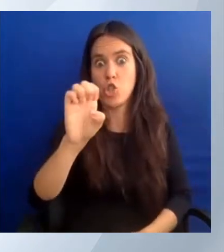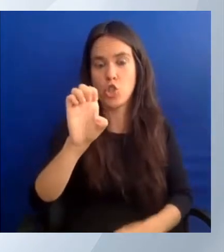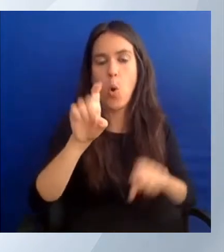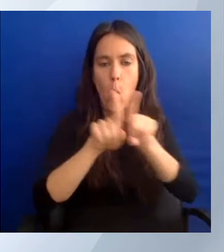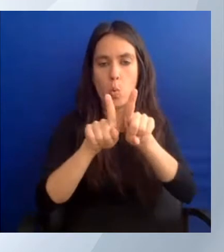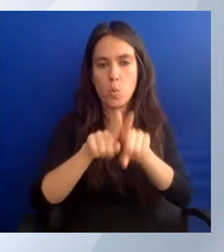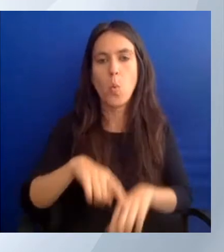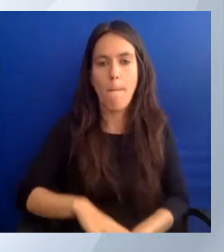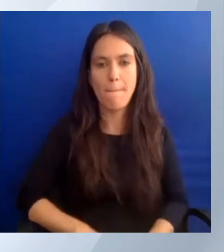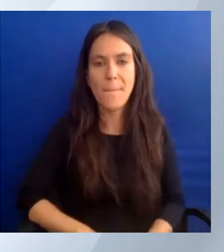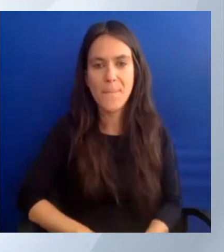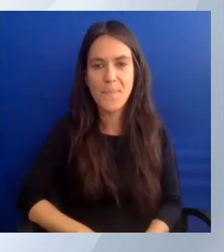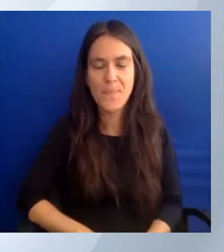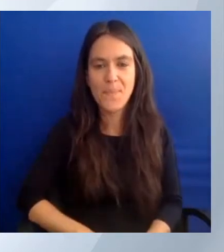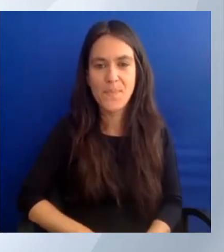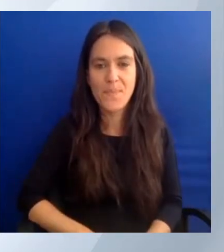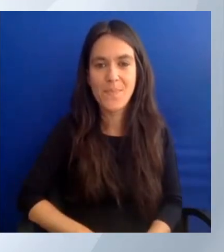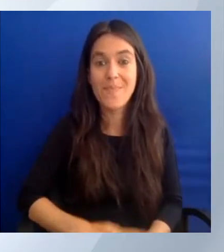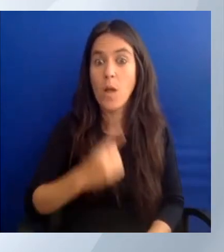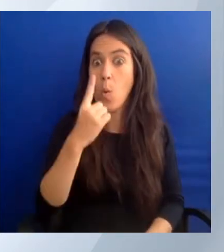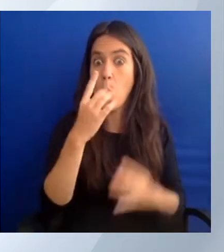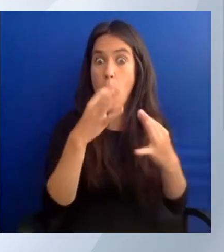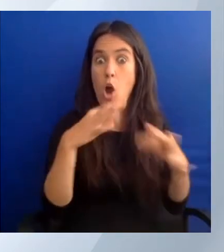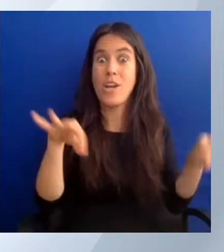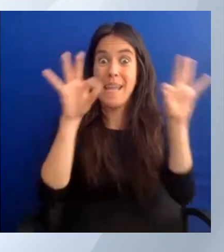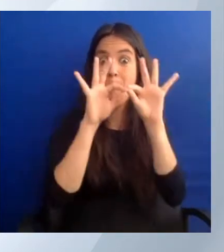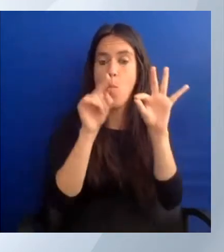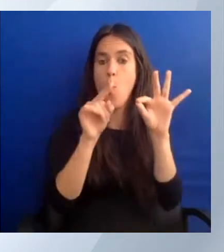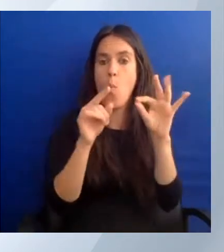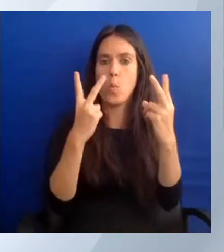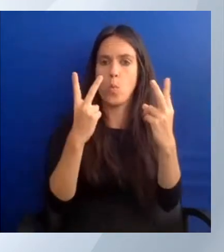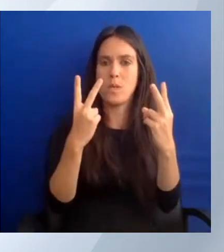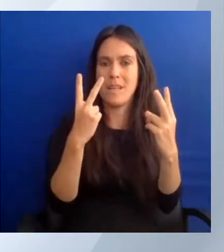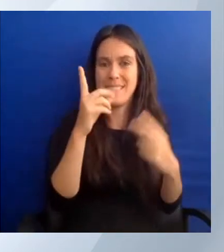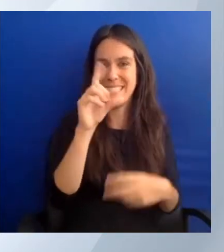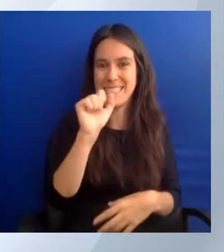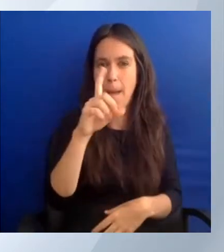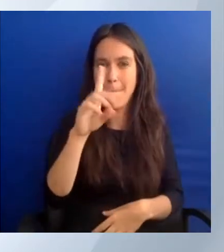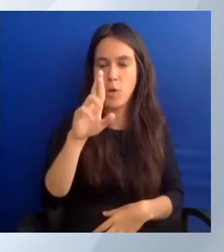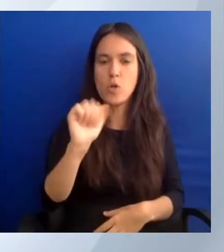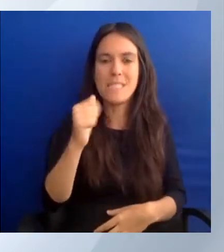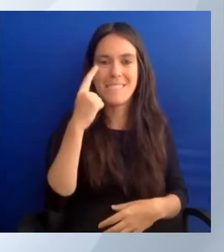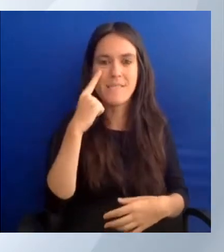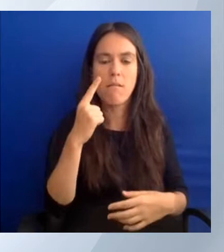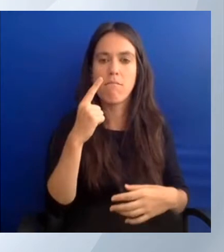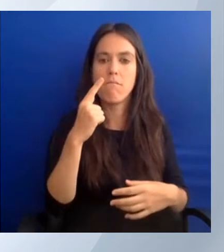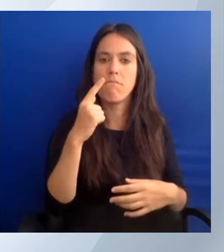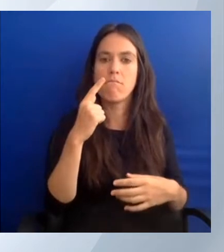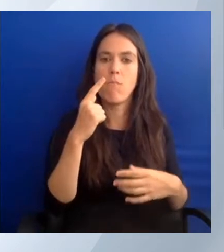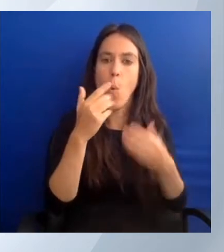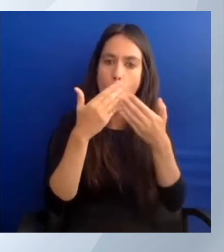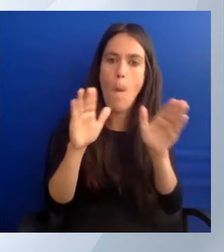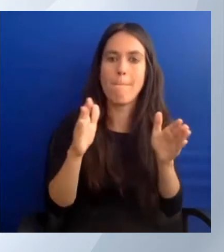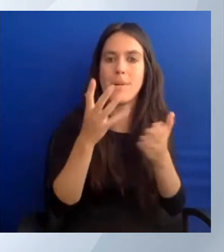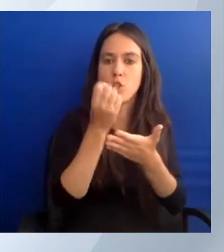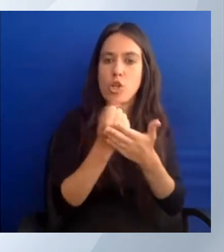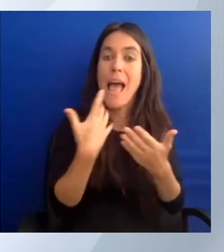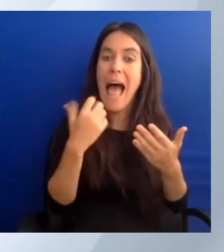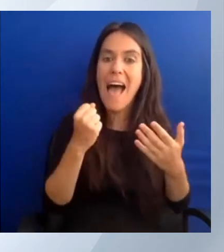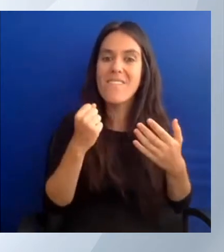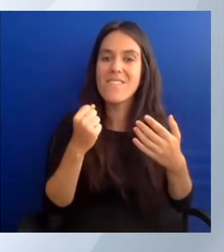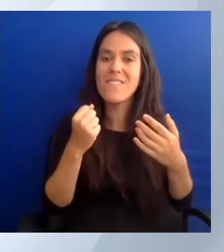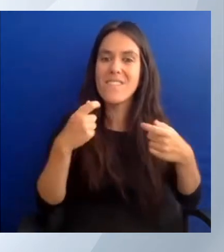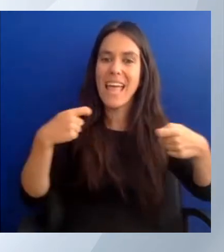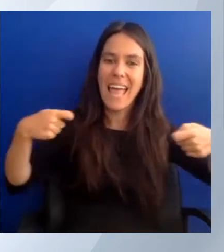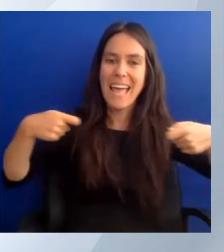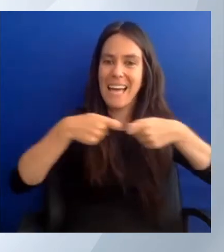One of the most important features of Dapr, because it is community driven and open source, is that it has an extensible and pluggable